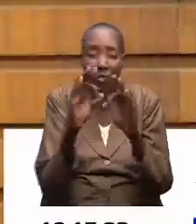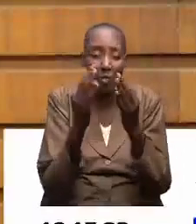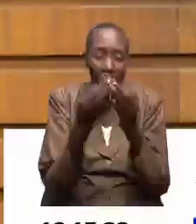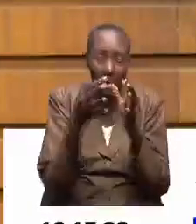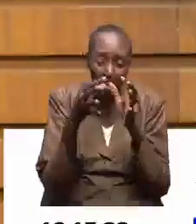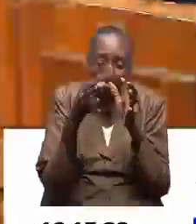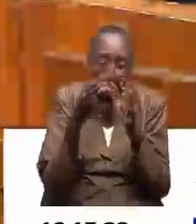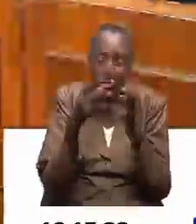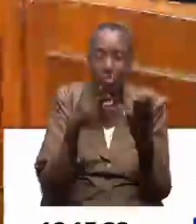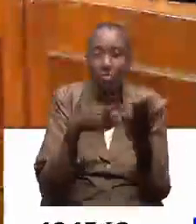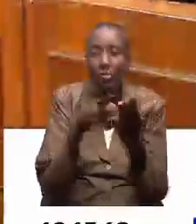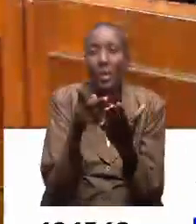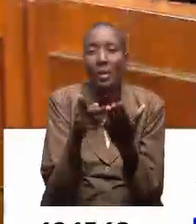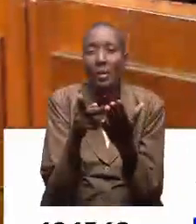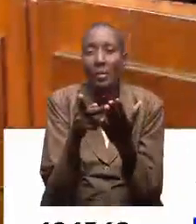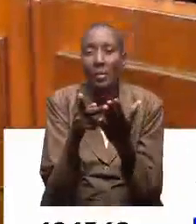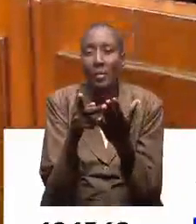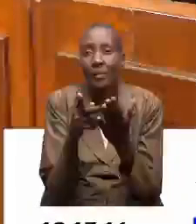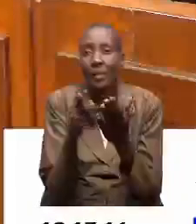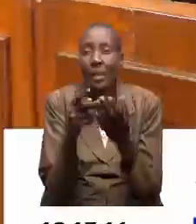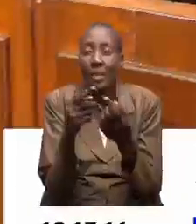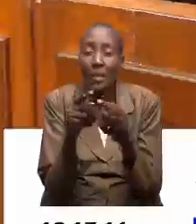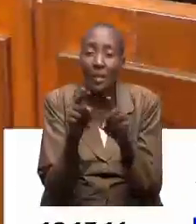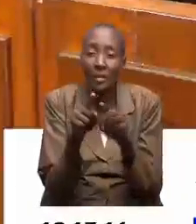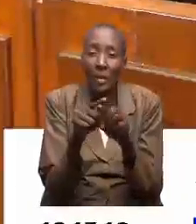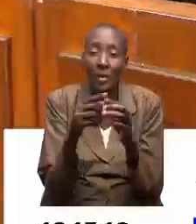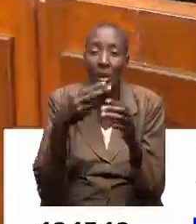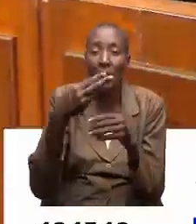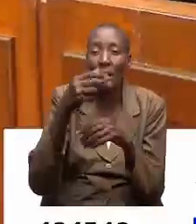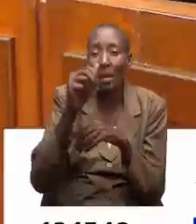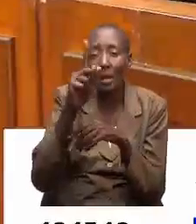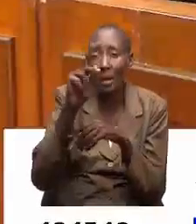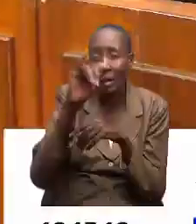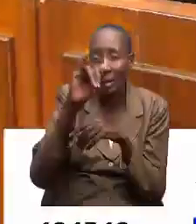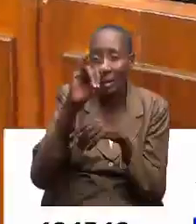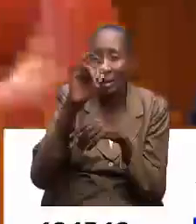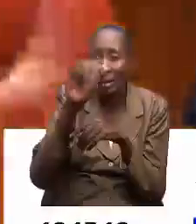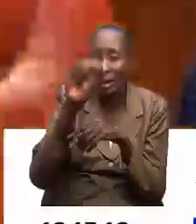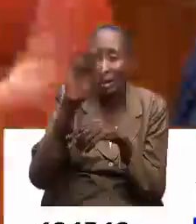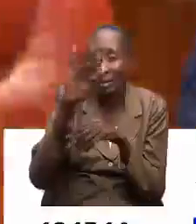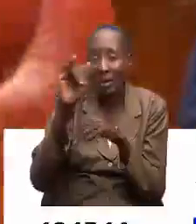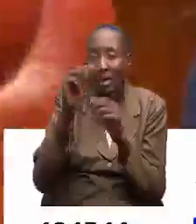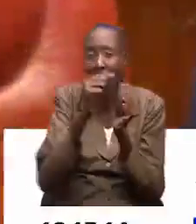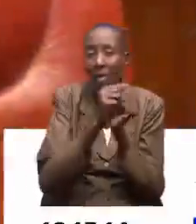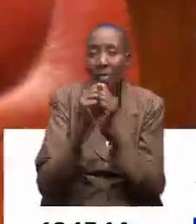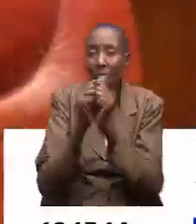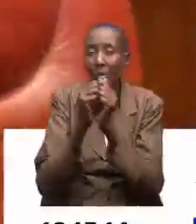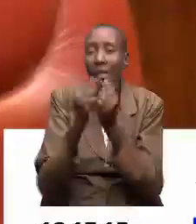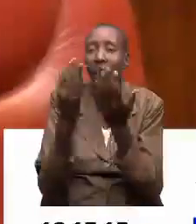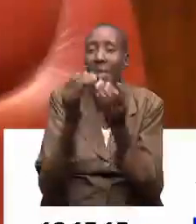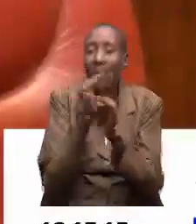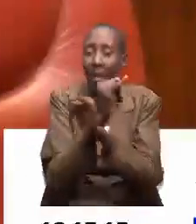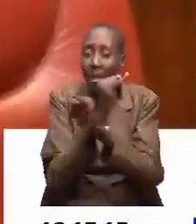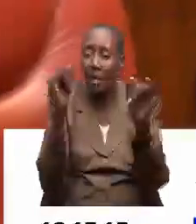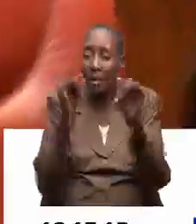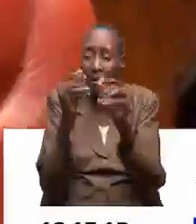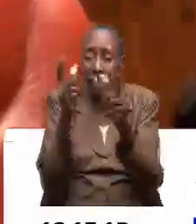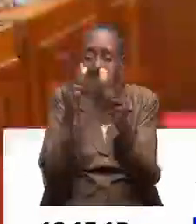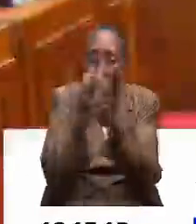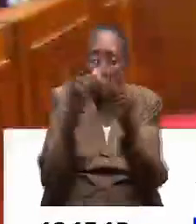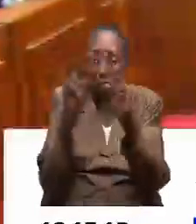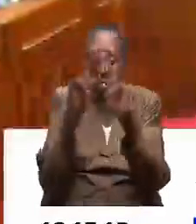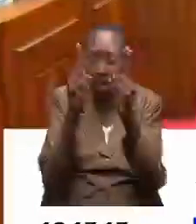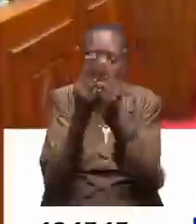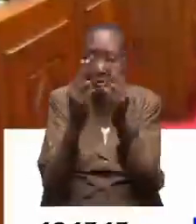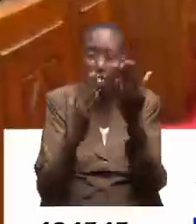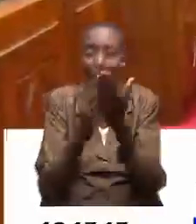pay for these bullets. Nalo shirika la Haki Afrika na lile la Independent Media Legal Unit kupitia wakilishi